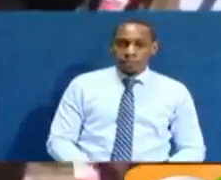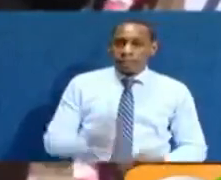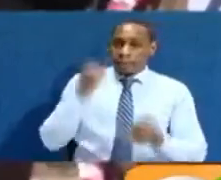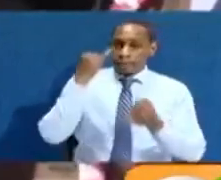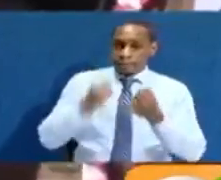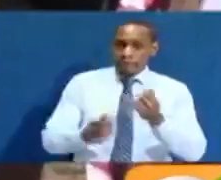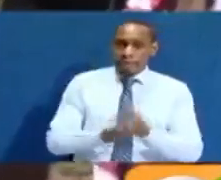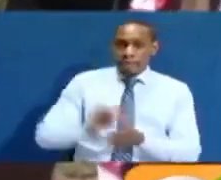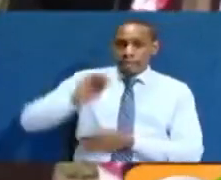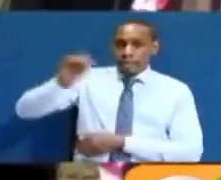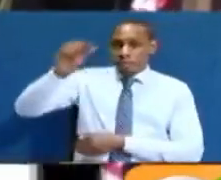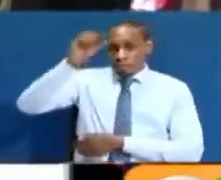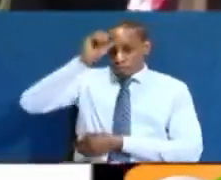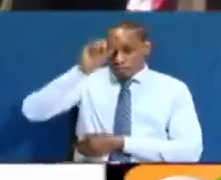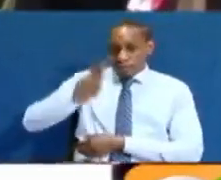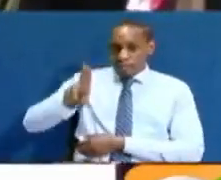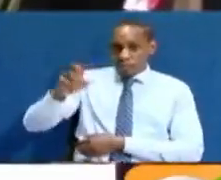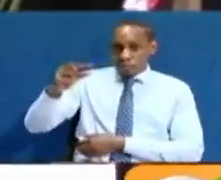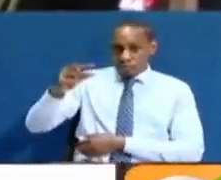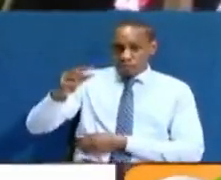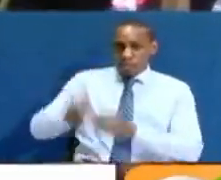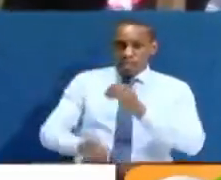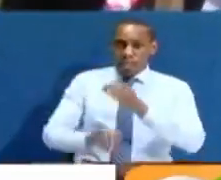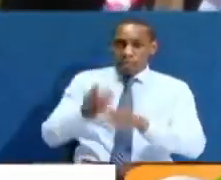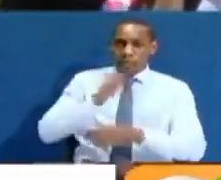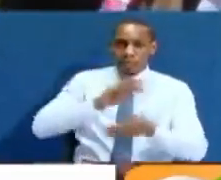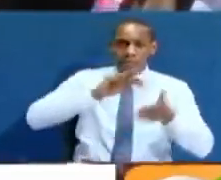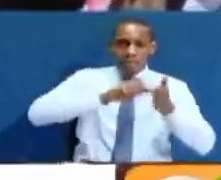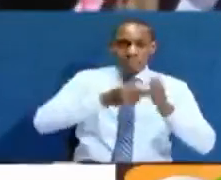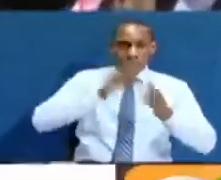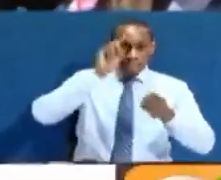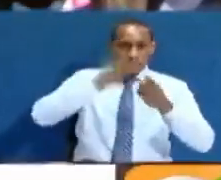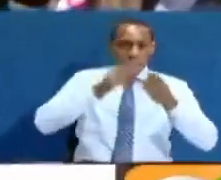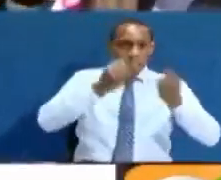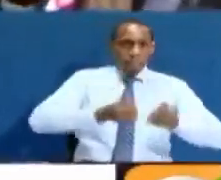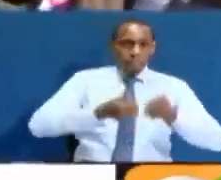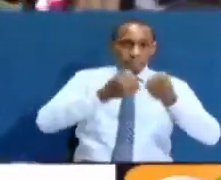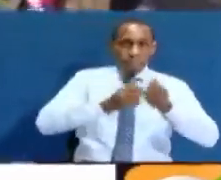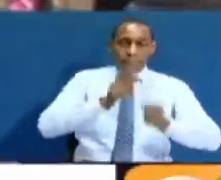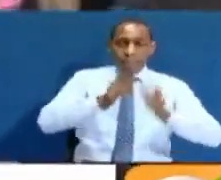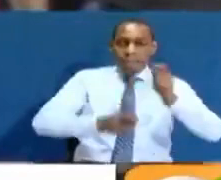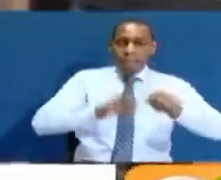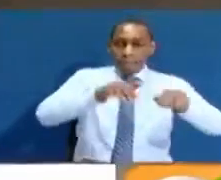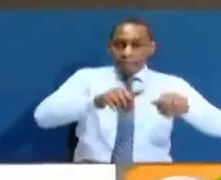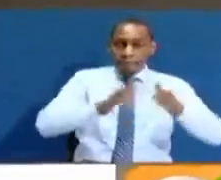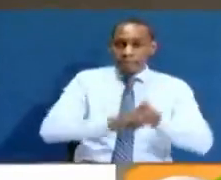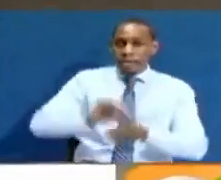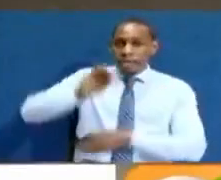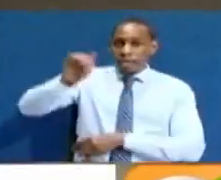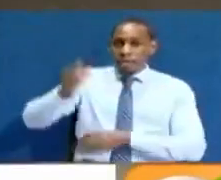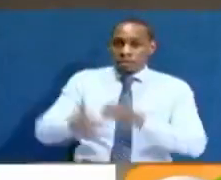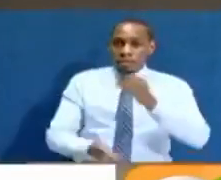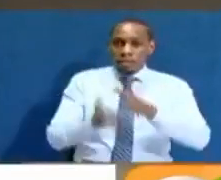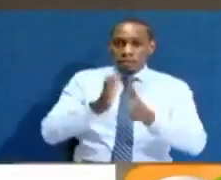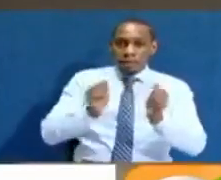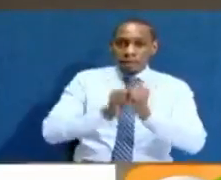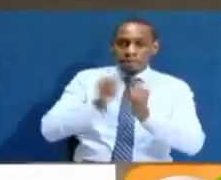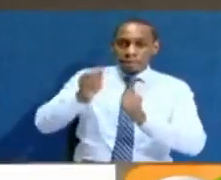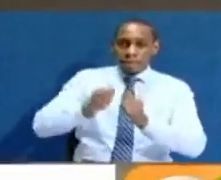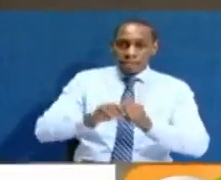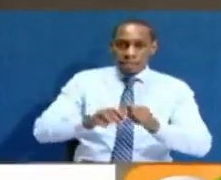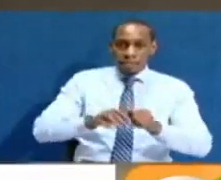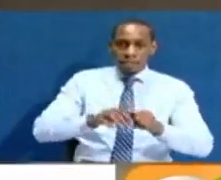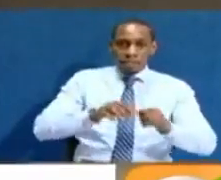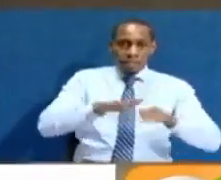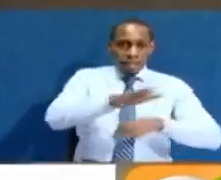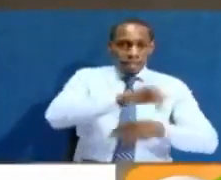And finally, the county government of Uasin Gishu has rolled out projects aimed at strengthening dairy farming. The county launched 15 cattle dips that had